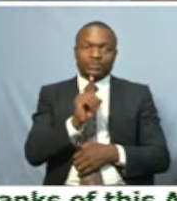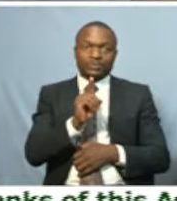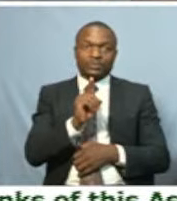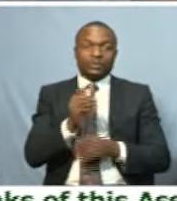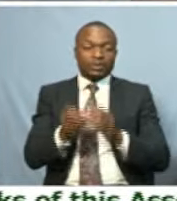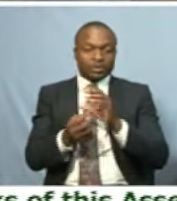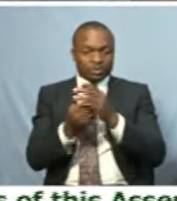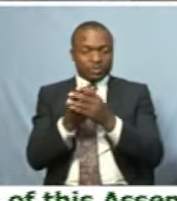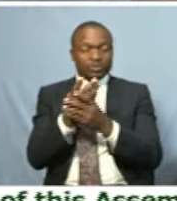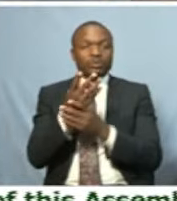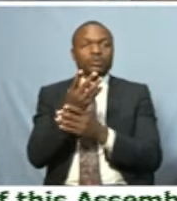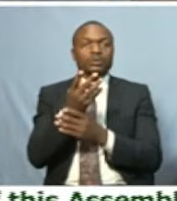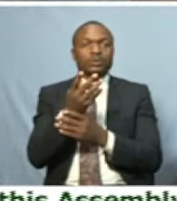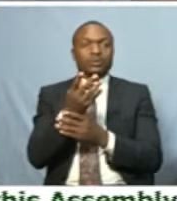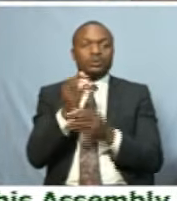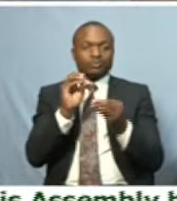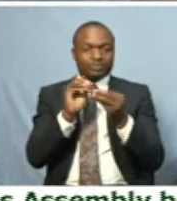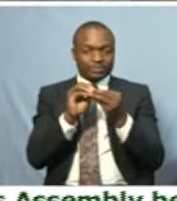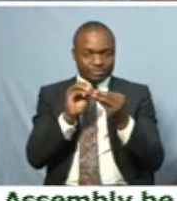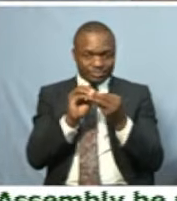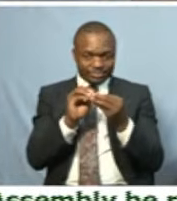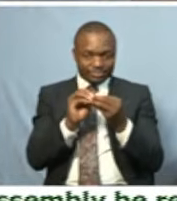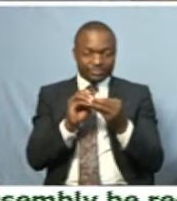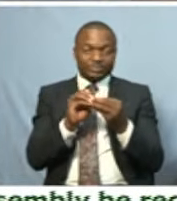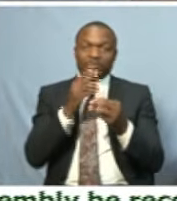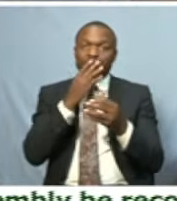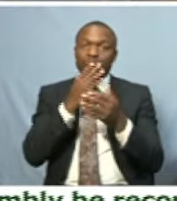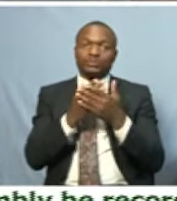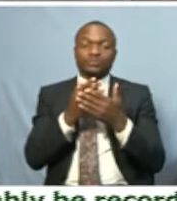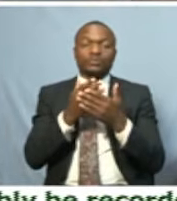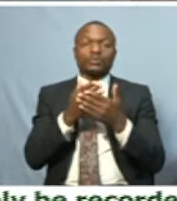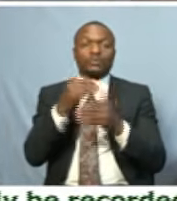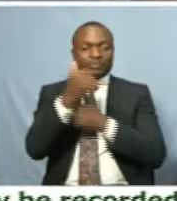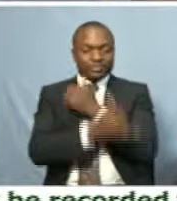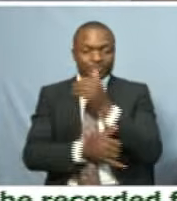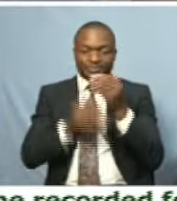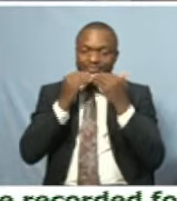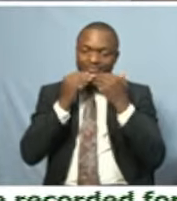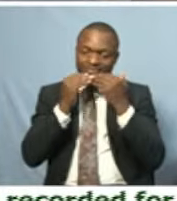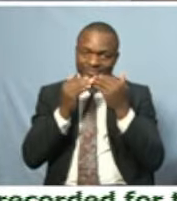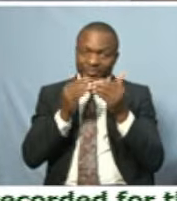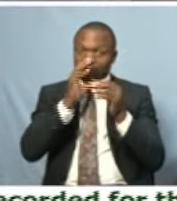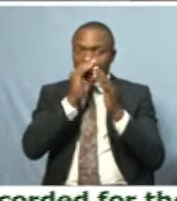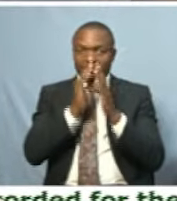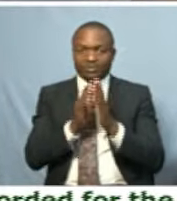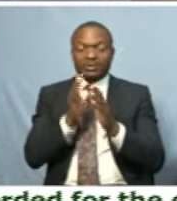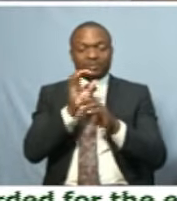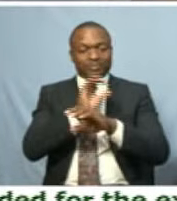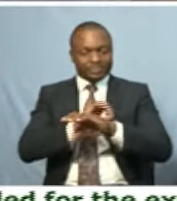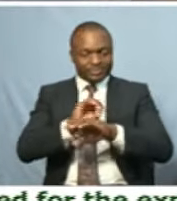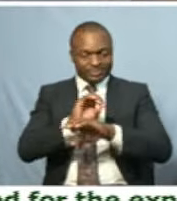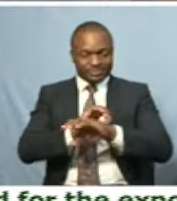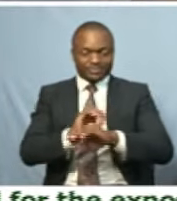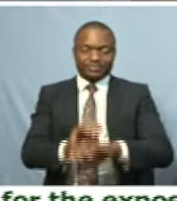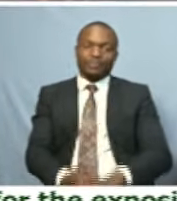growing into a much, much great country. Madam Speaker, thank you for this opportunity.